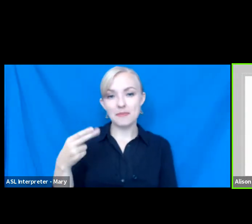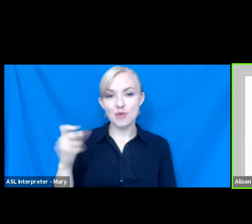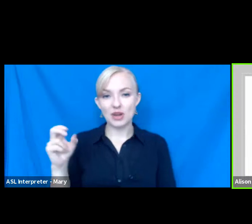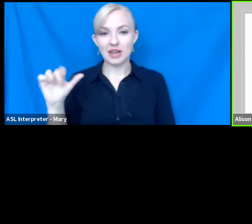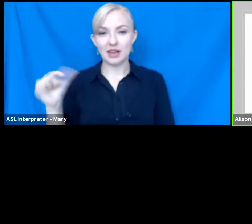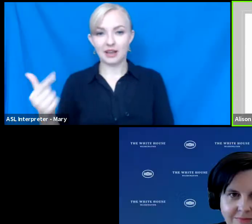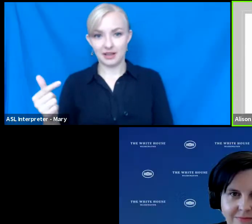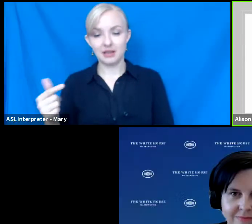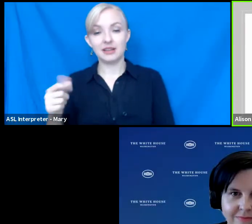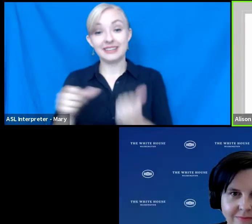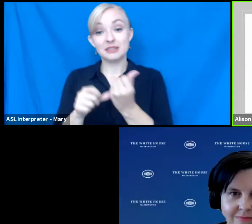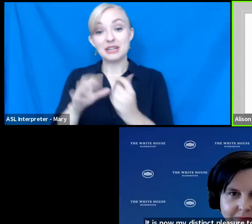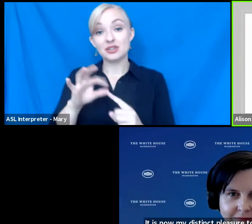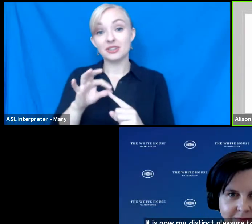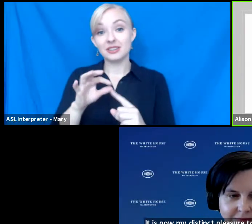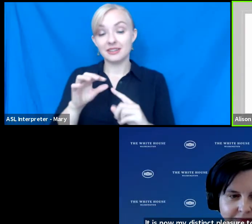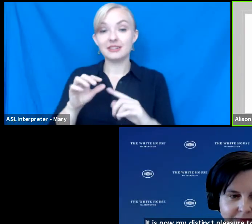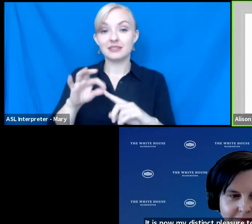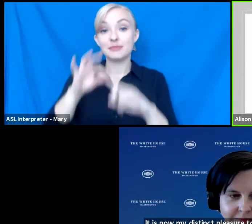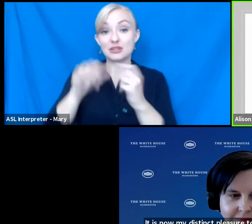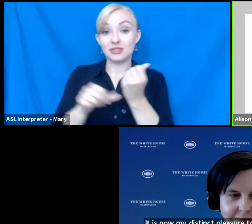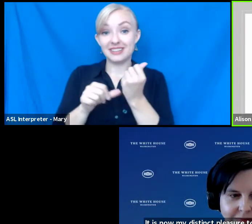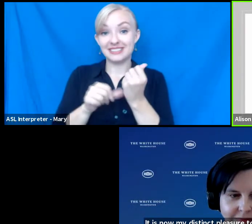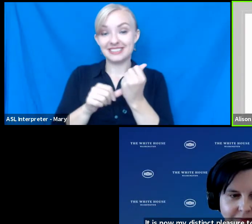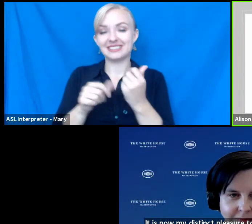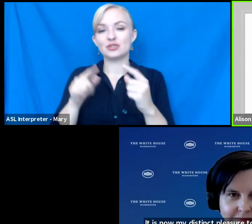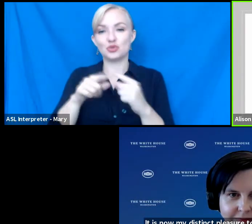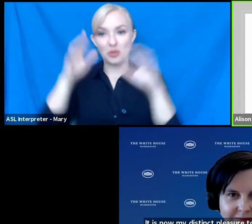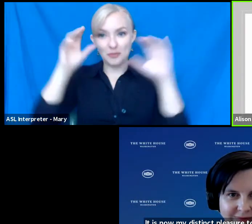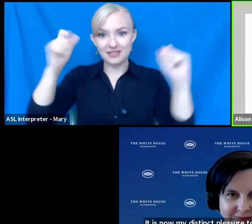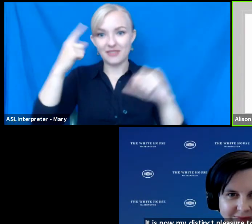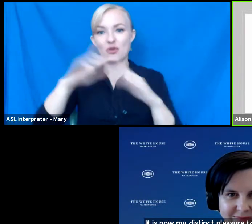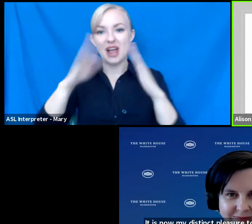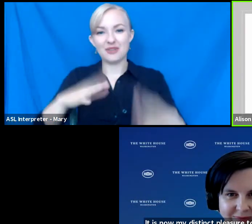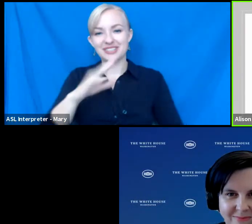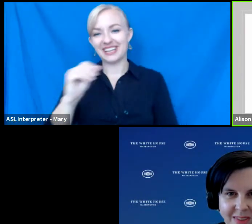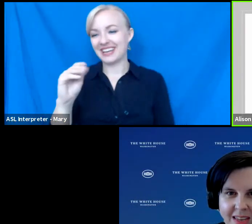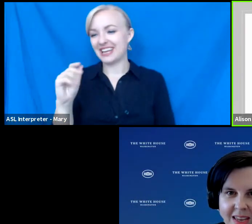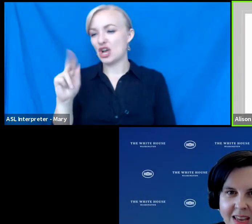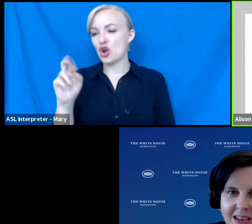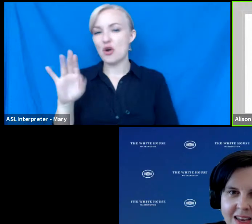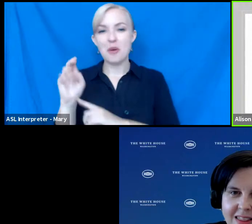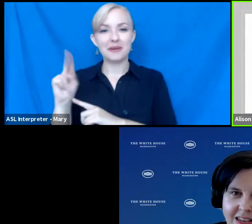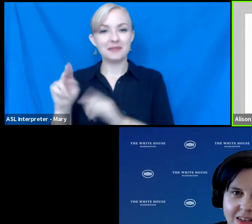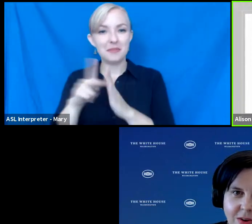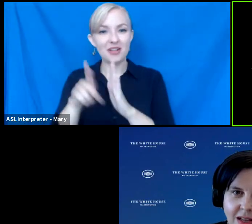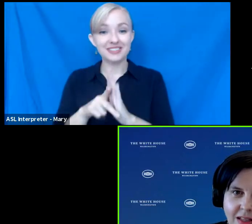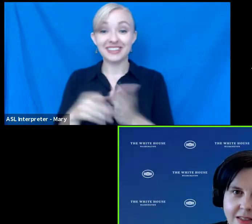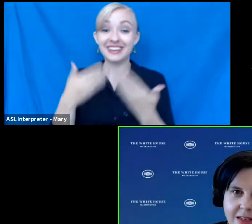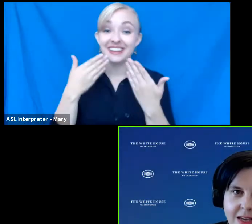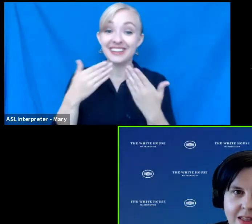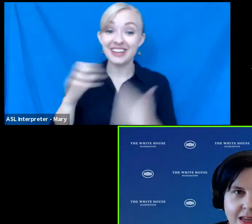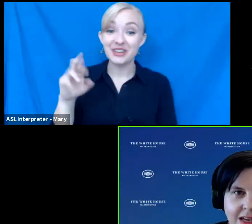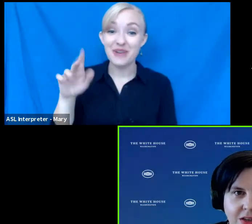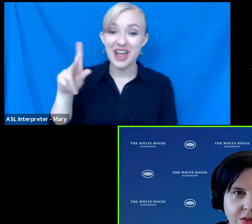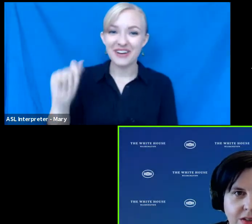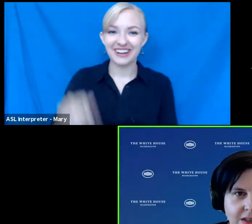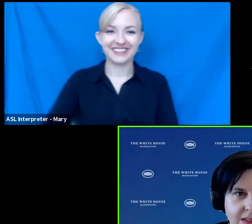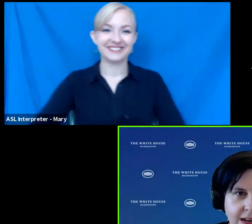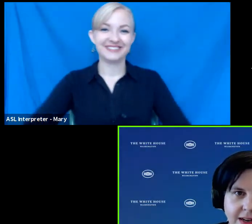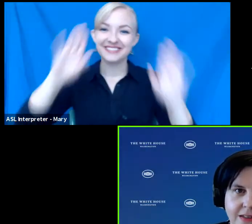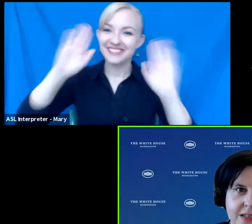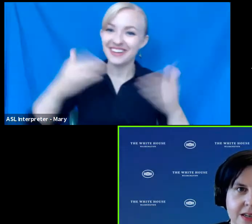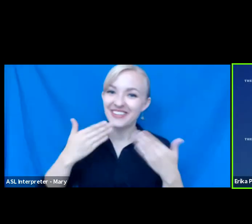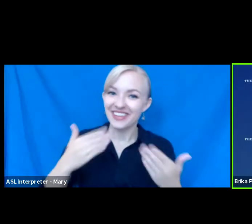to the President for Housing and Urban Policy. Erica, thanks for joining us today. Thank you, Allison, and thank you to